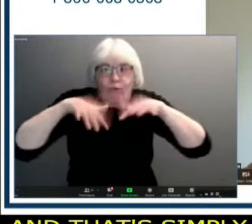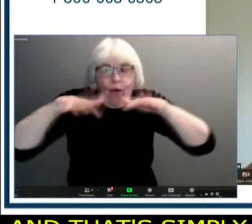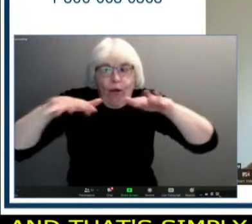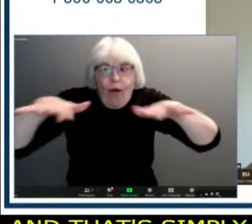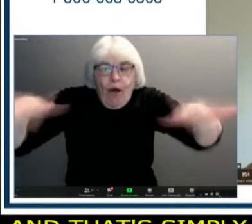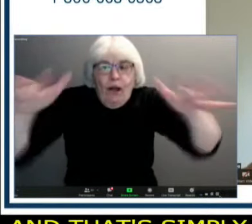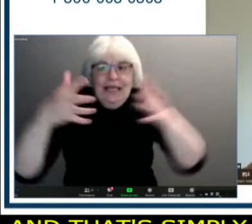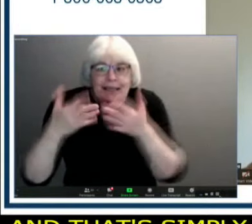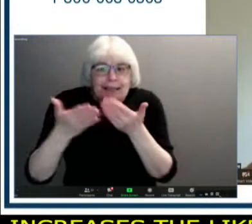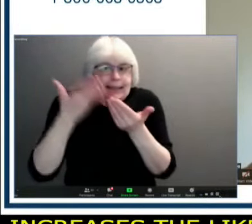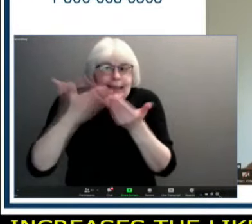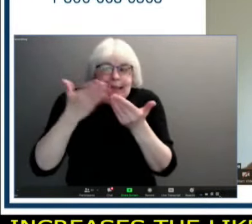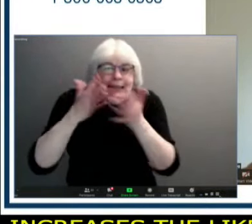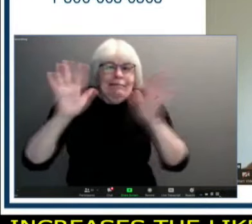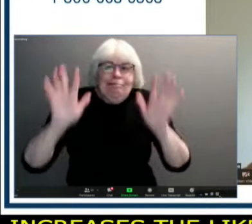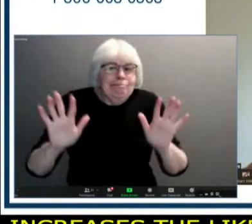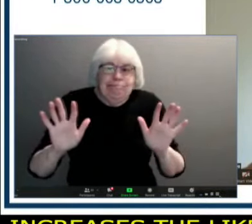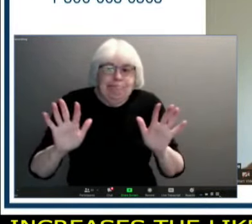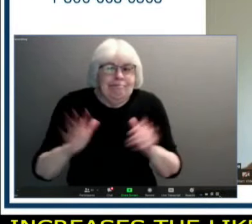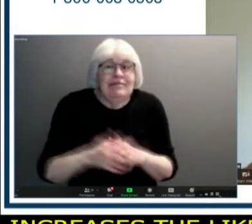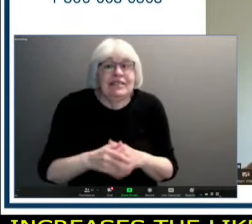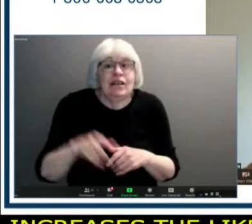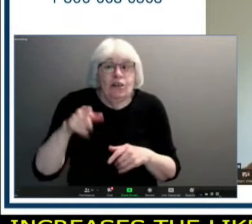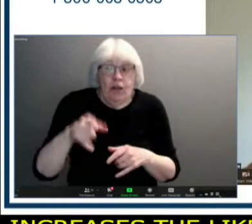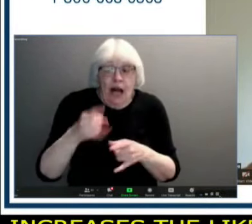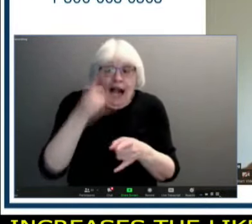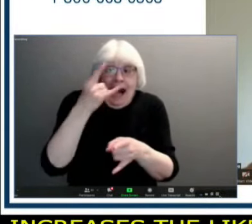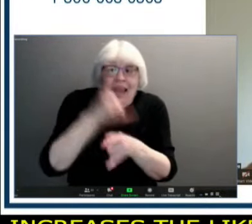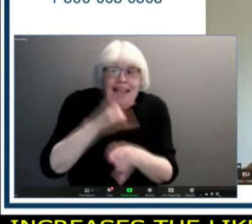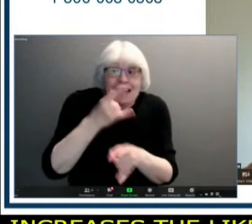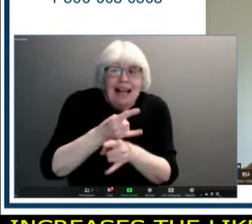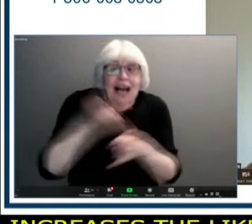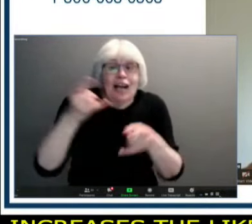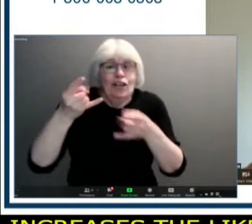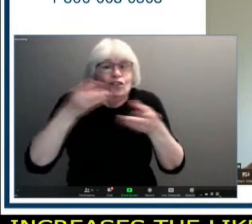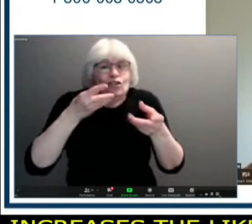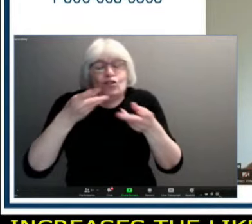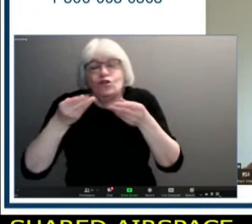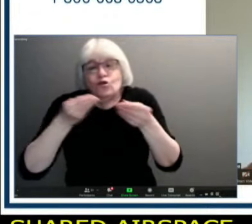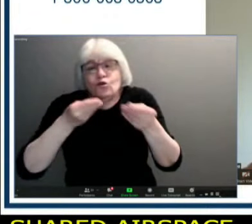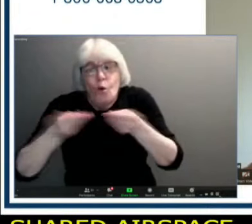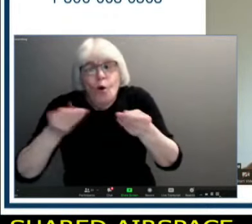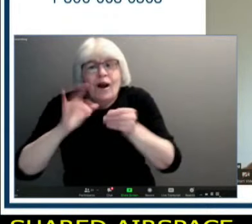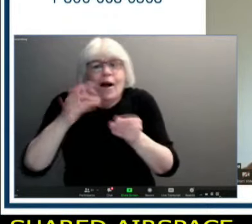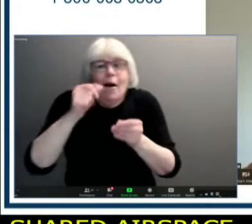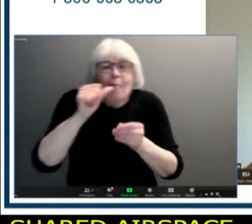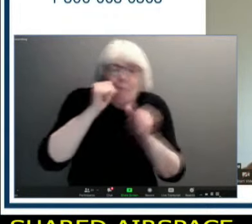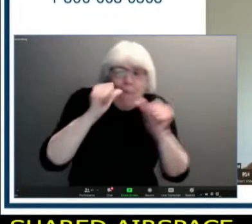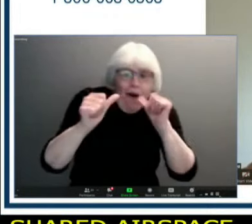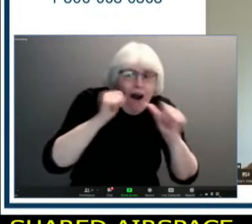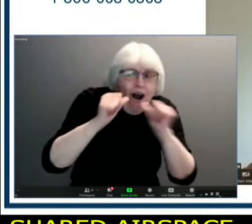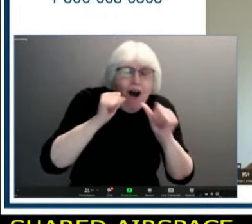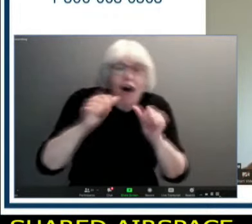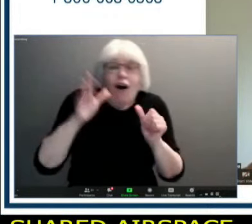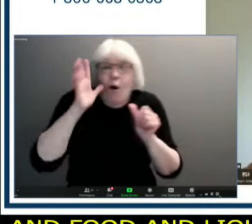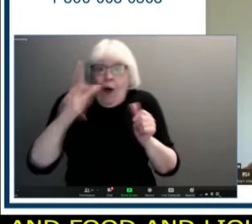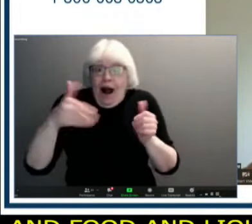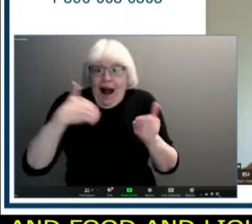food and liquor license establishments like bars and restaurants, if they have performers, will only be able to have one singer.